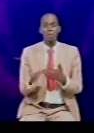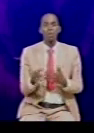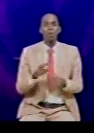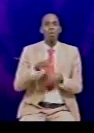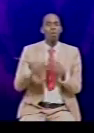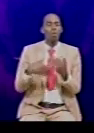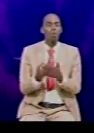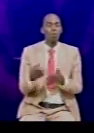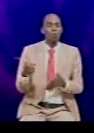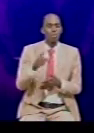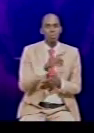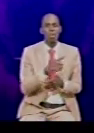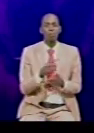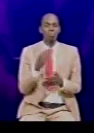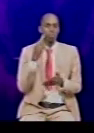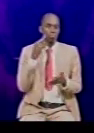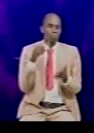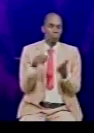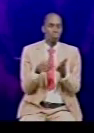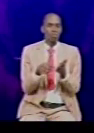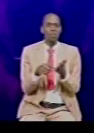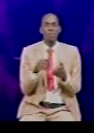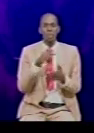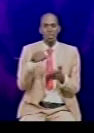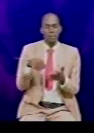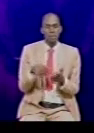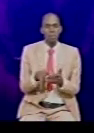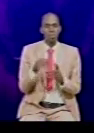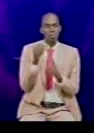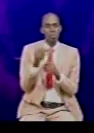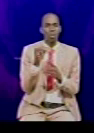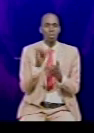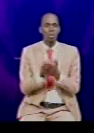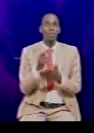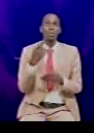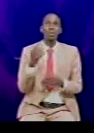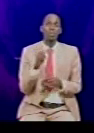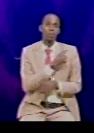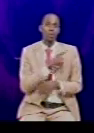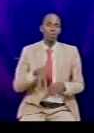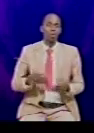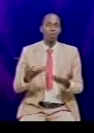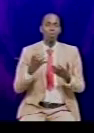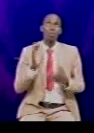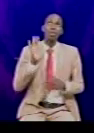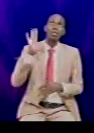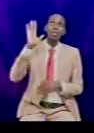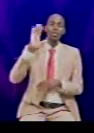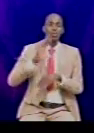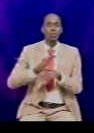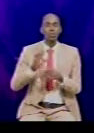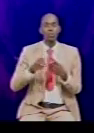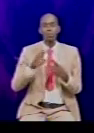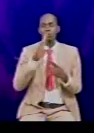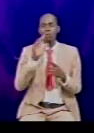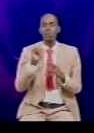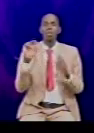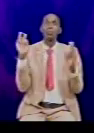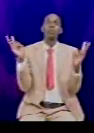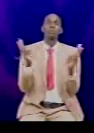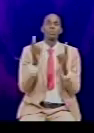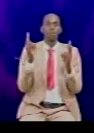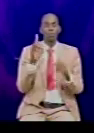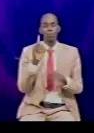this message that God wants his church to live victorious life. The